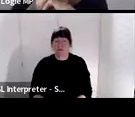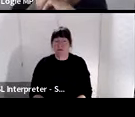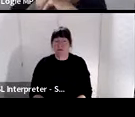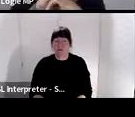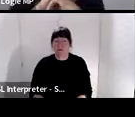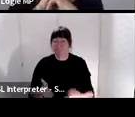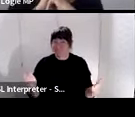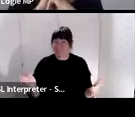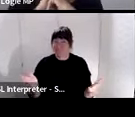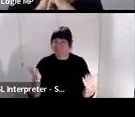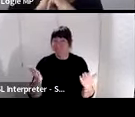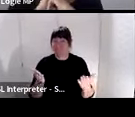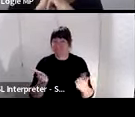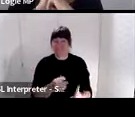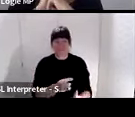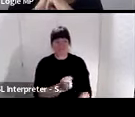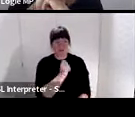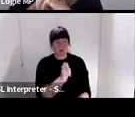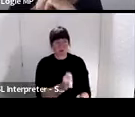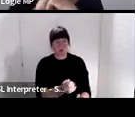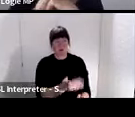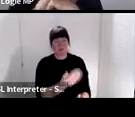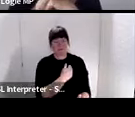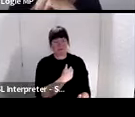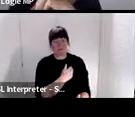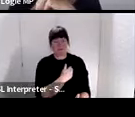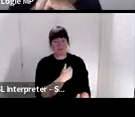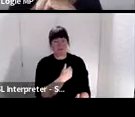take yourself off mute, there you go.